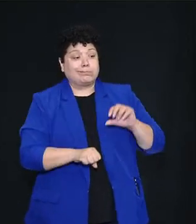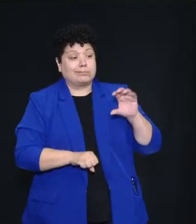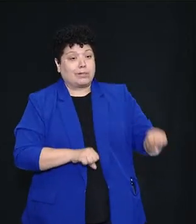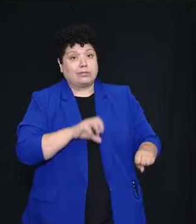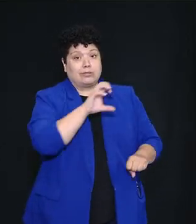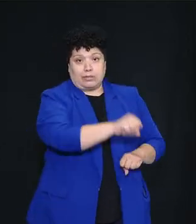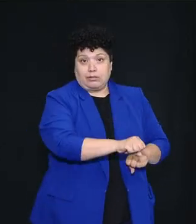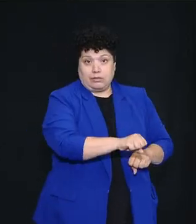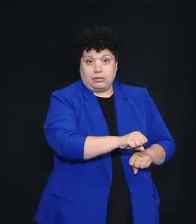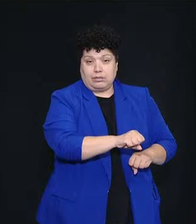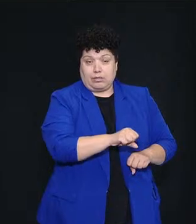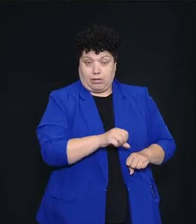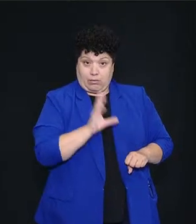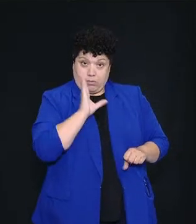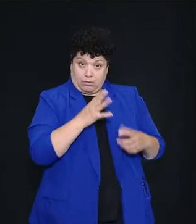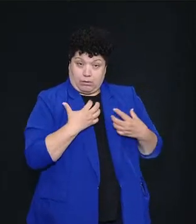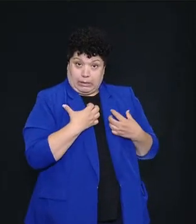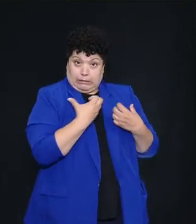heal easily.